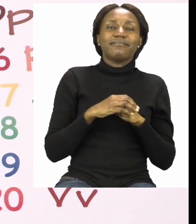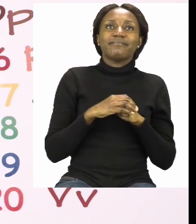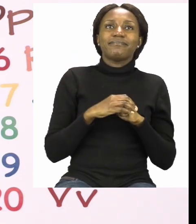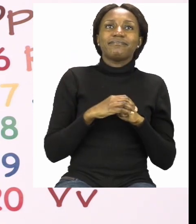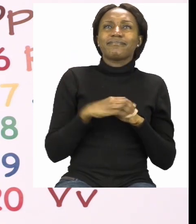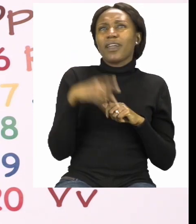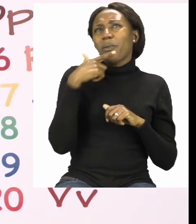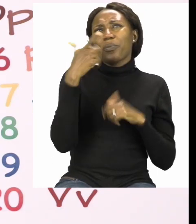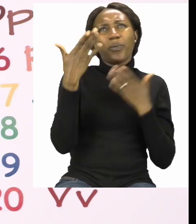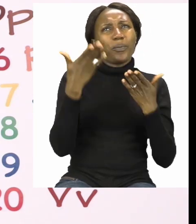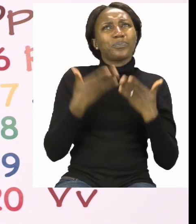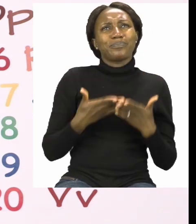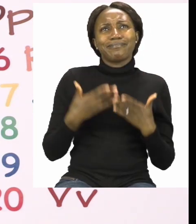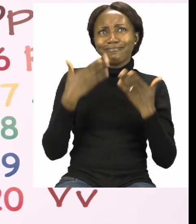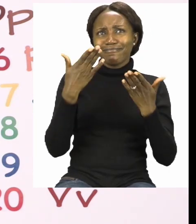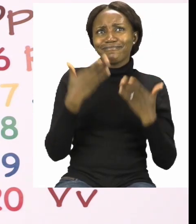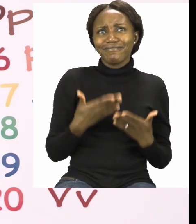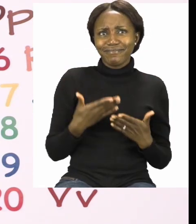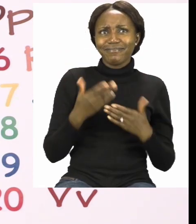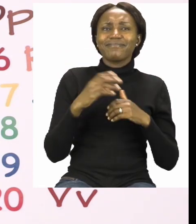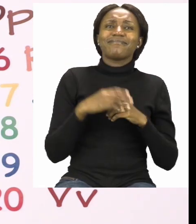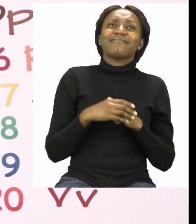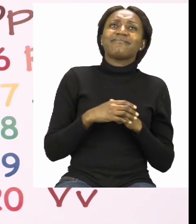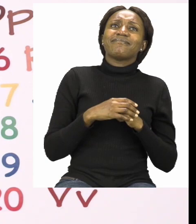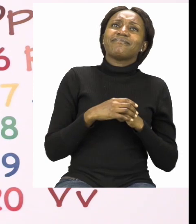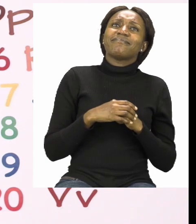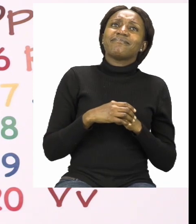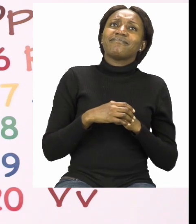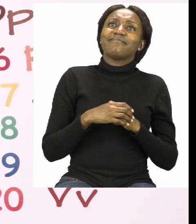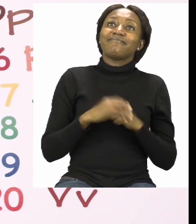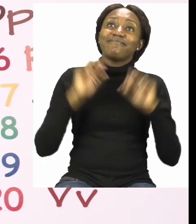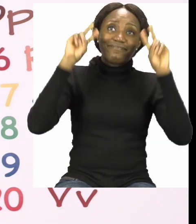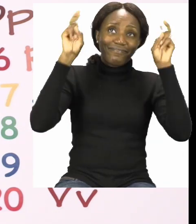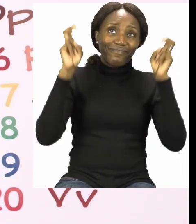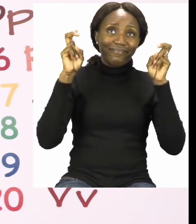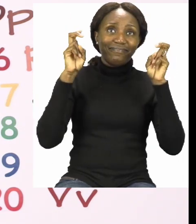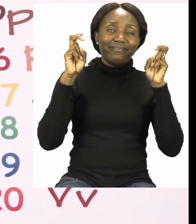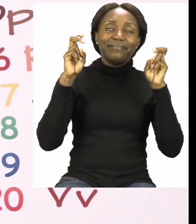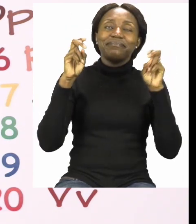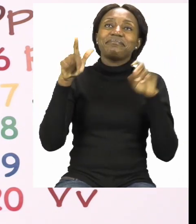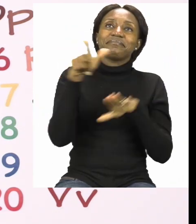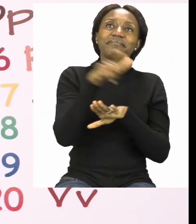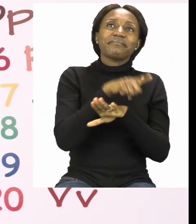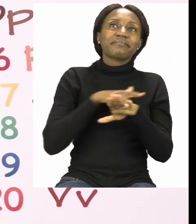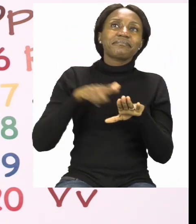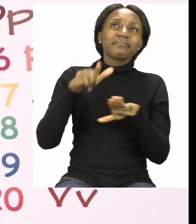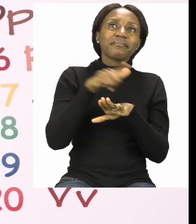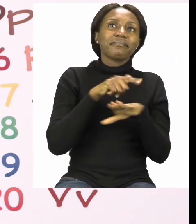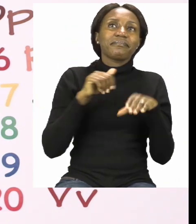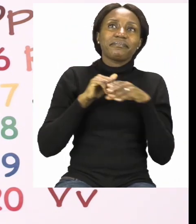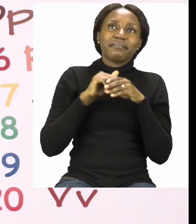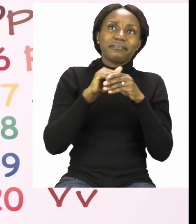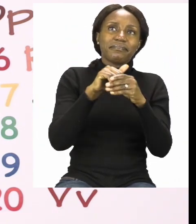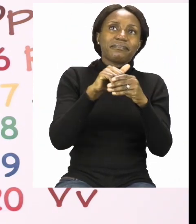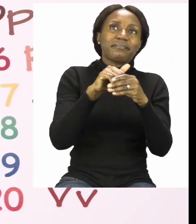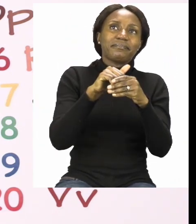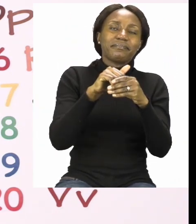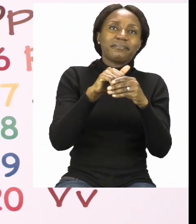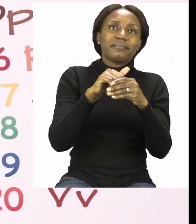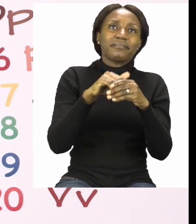thank you so much for joining me today. Our theme this week is